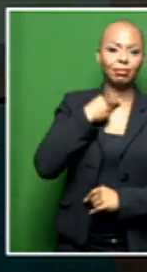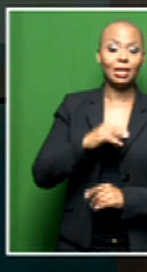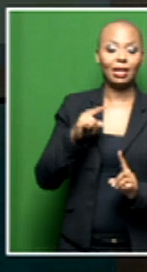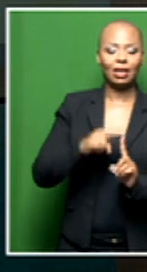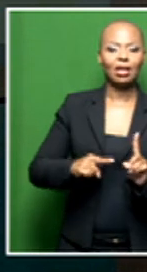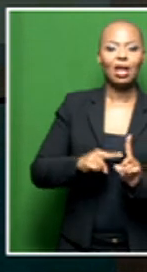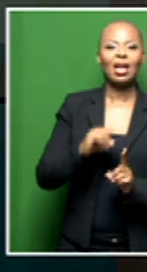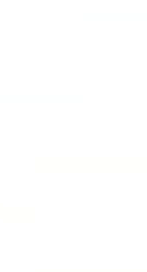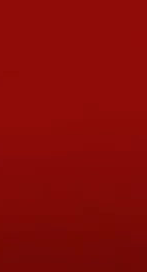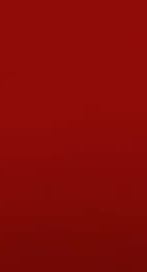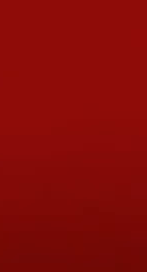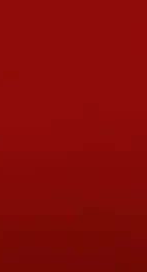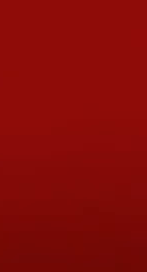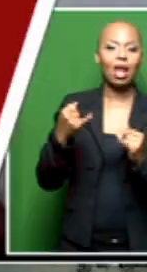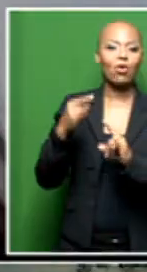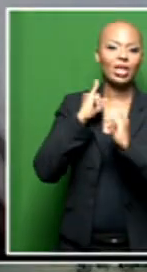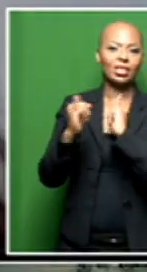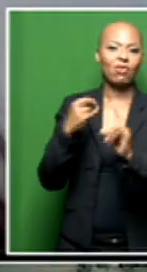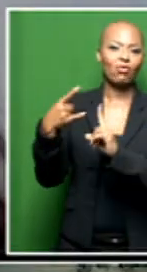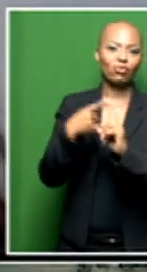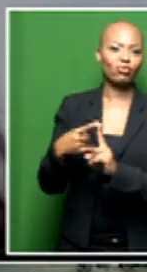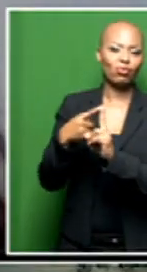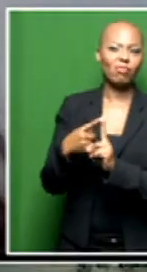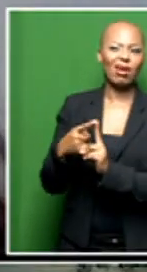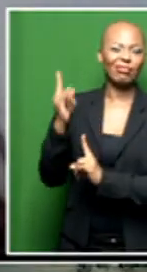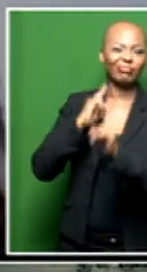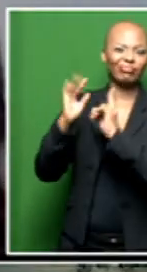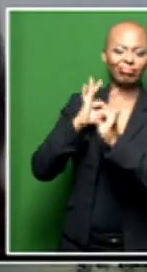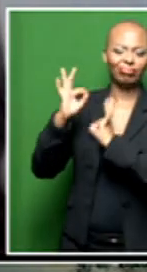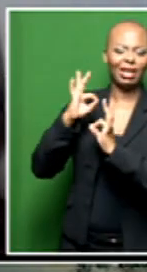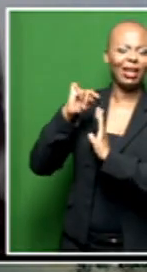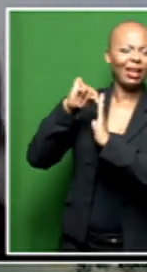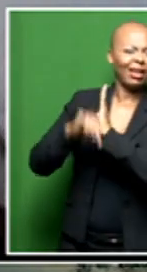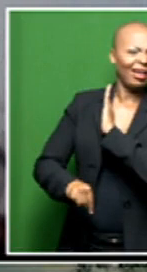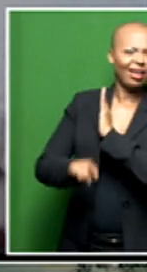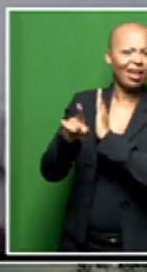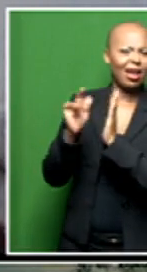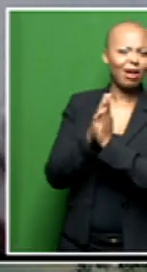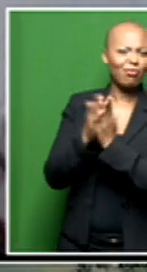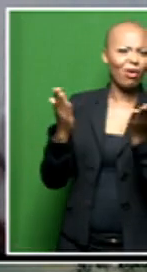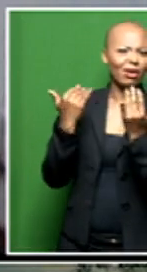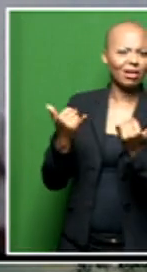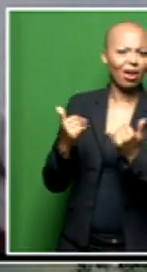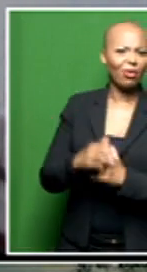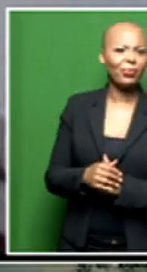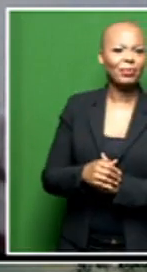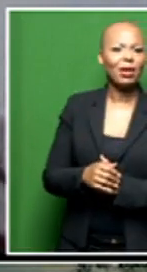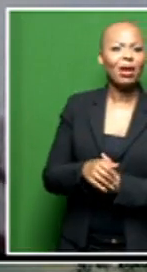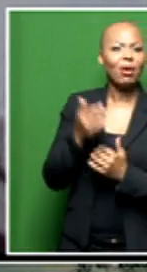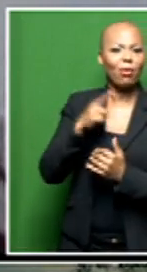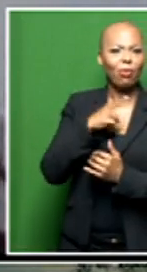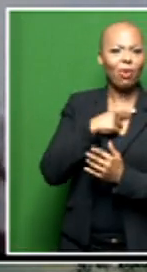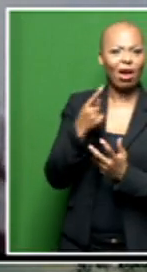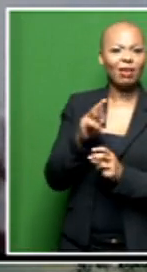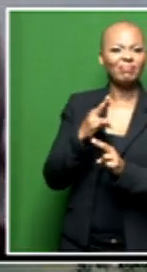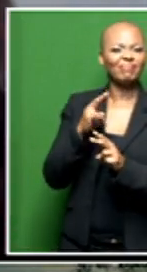Claire is on Zoom with us this morning to shed more light on what the reader can expect from this roller coaster read. Claire, good